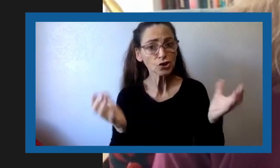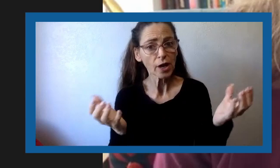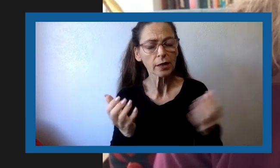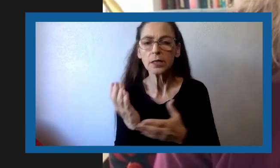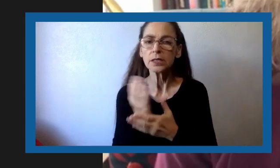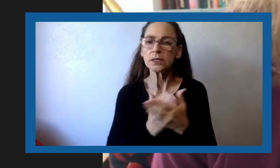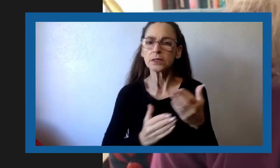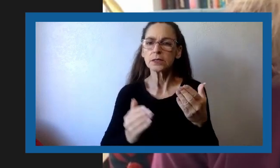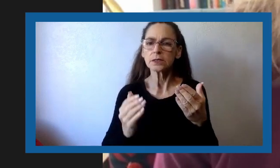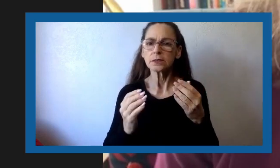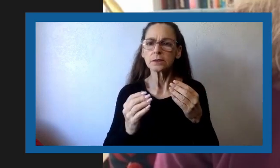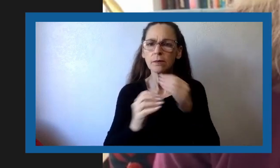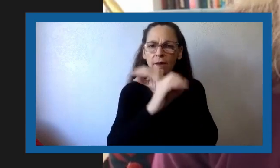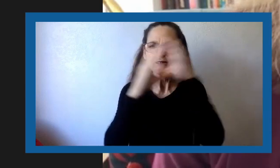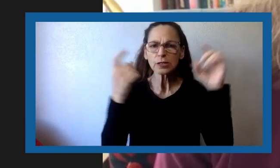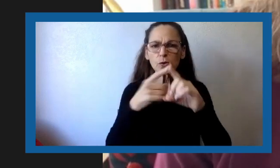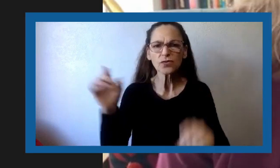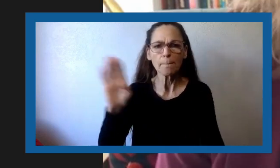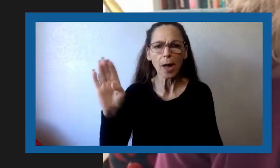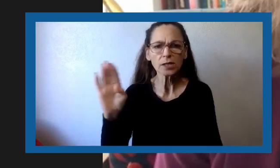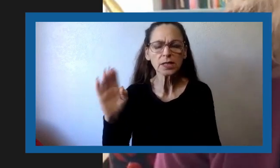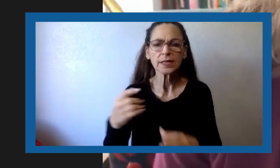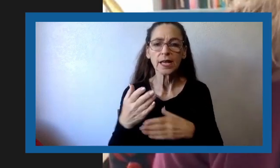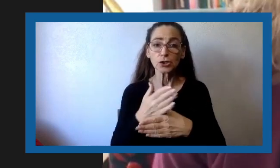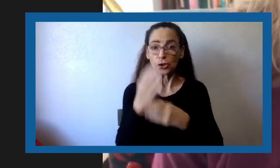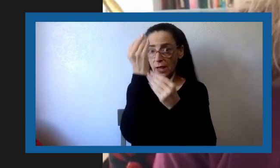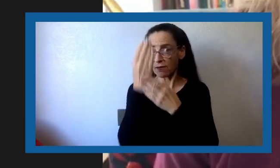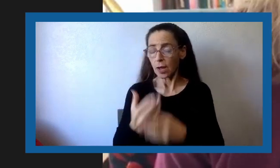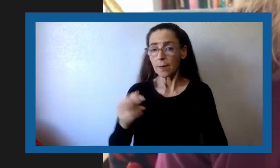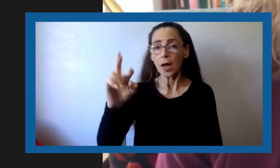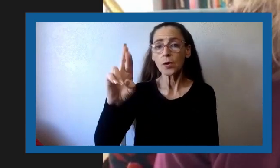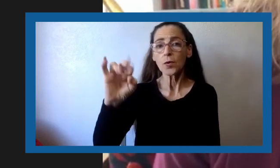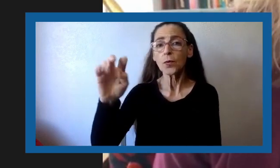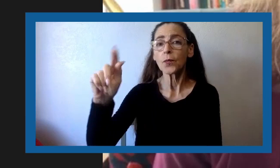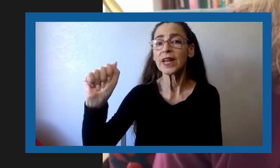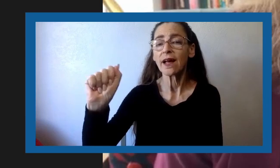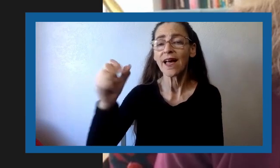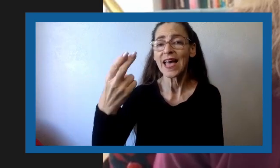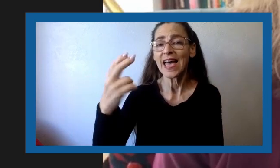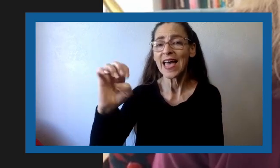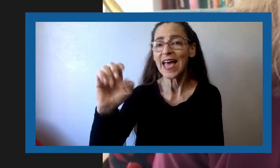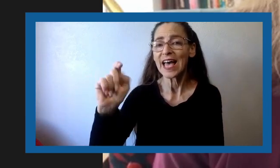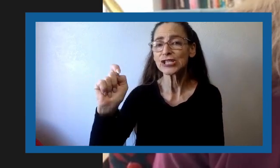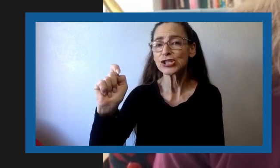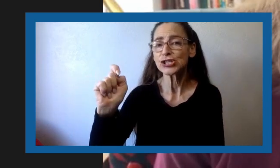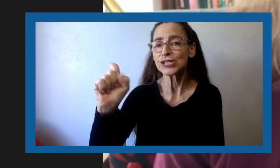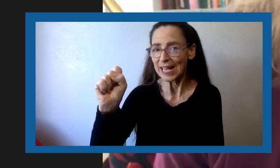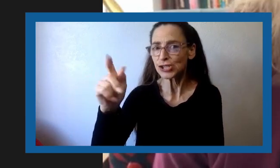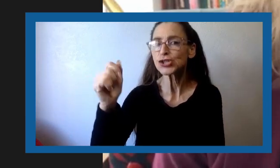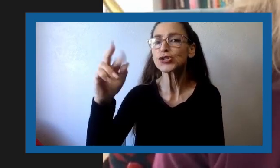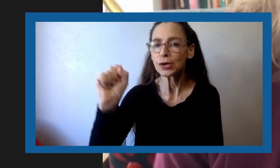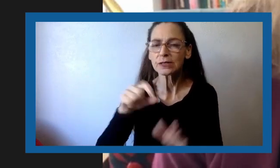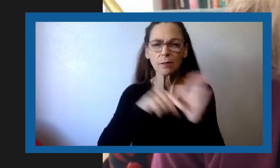of the individuals out of Boston had shared information about Rita Hestard's murder. There had been, I think,